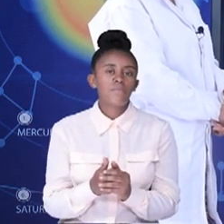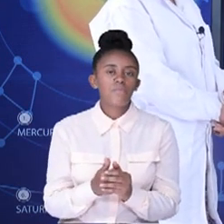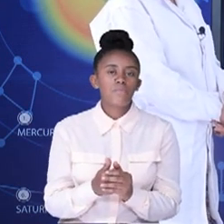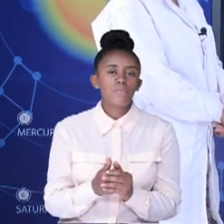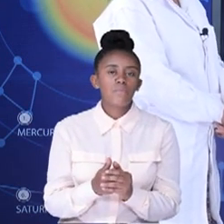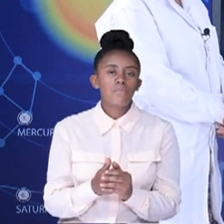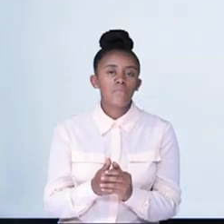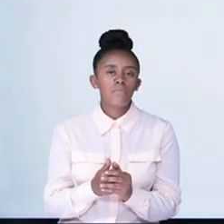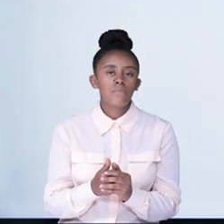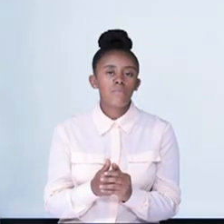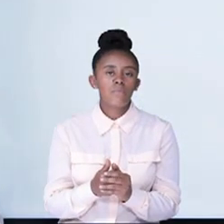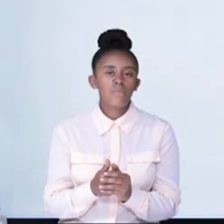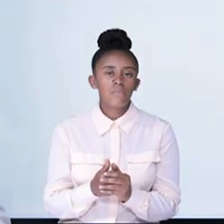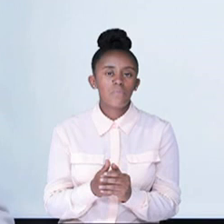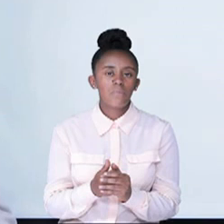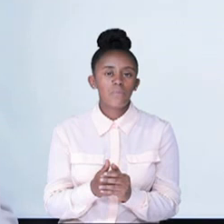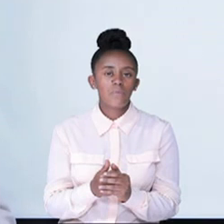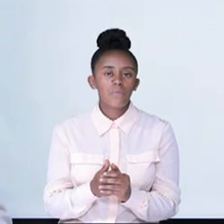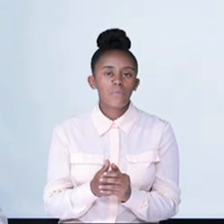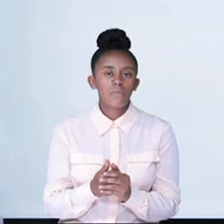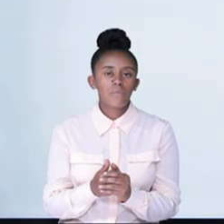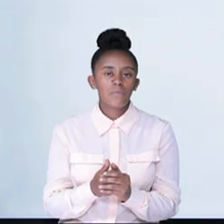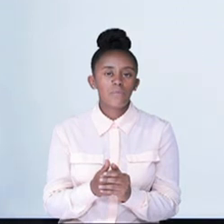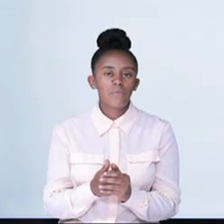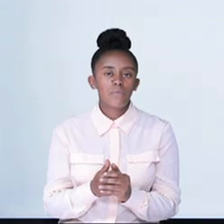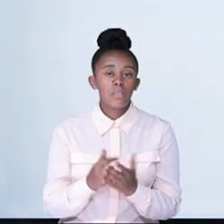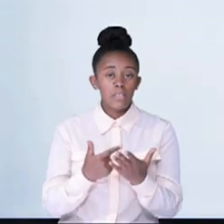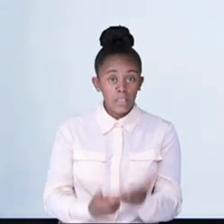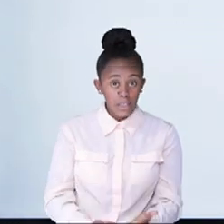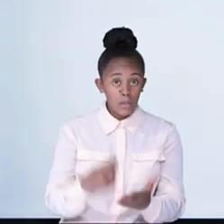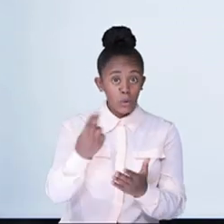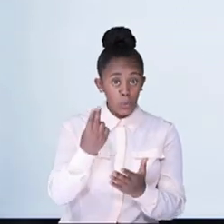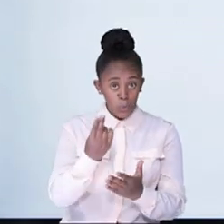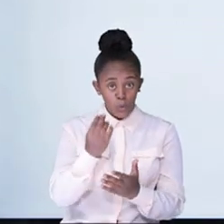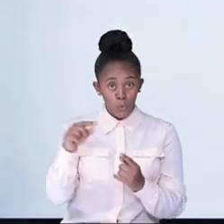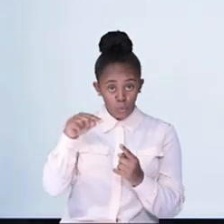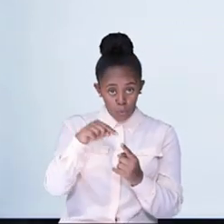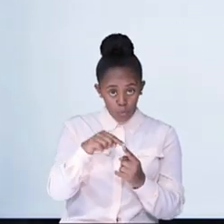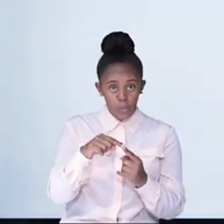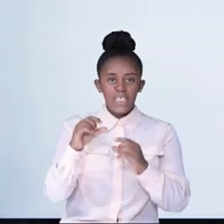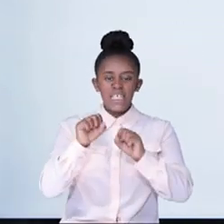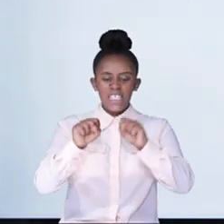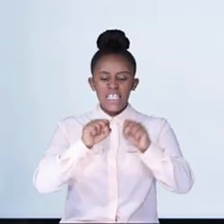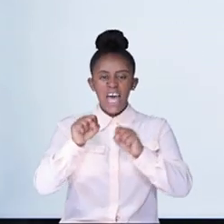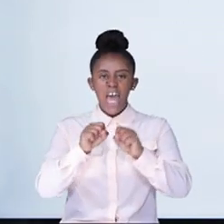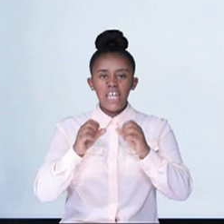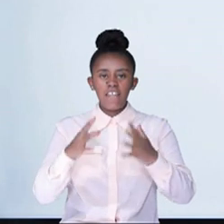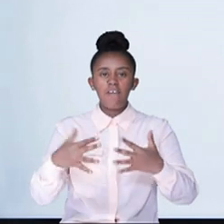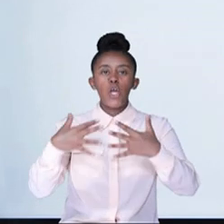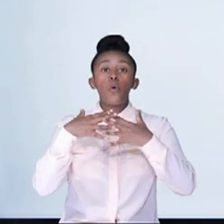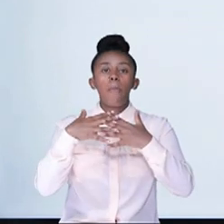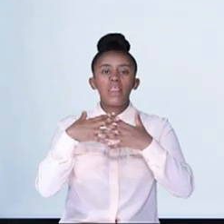it is used to sterilize scientific equipment. To sterilize scientific